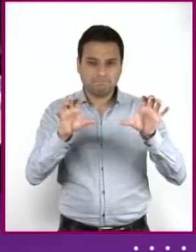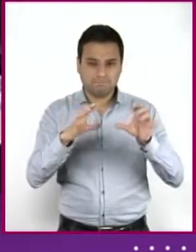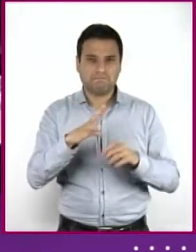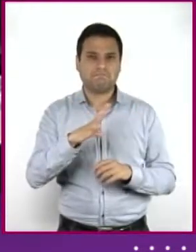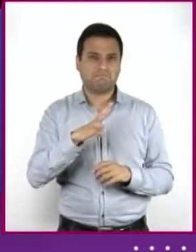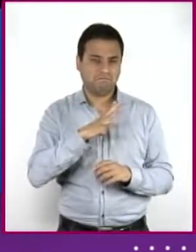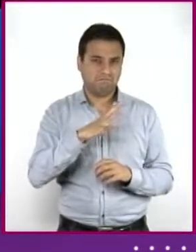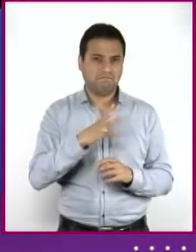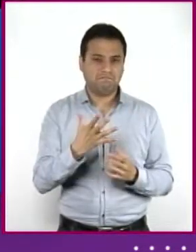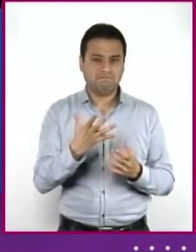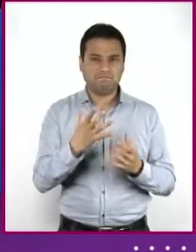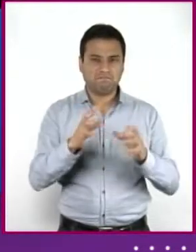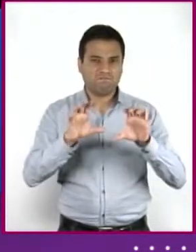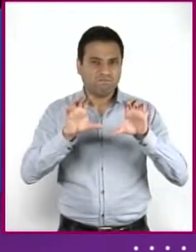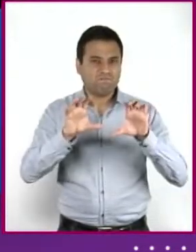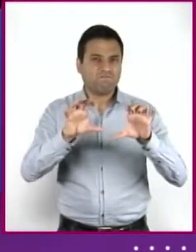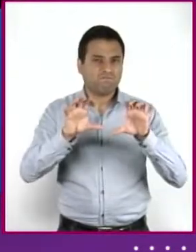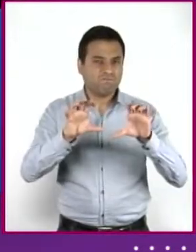booth.